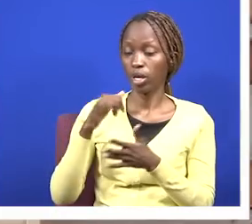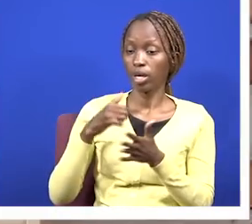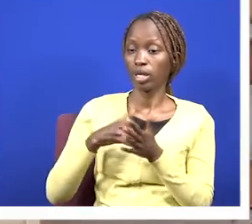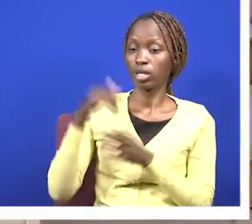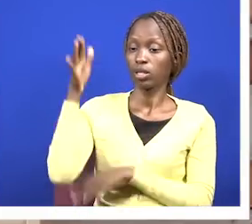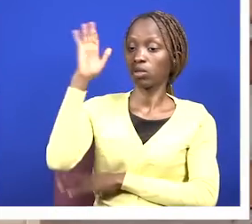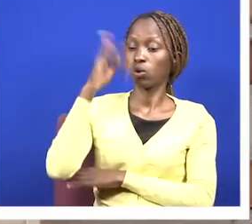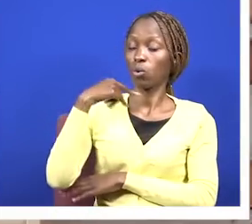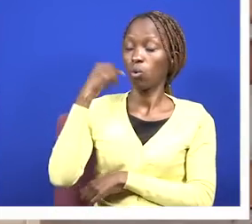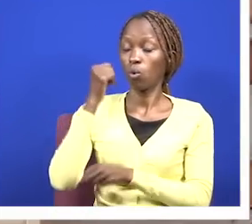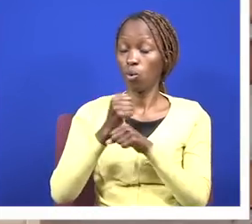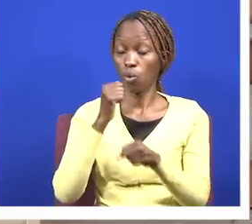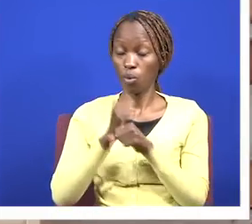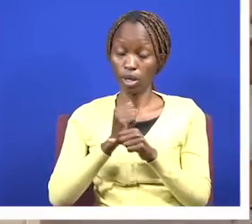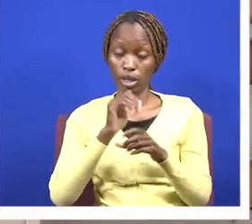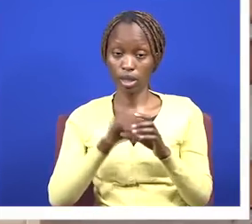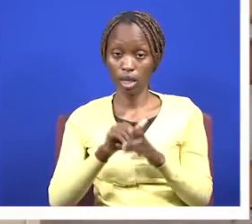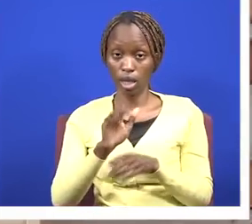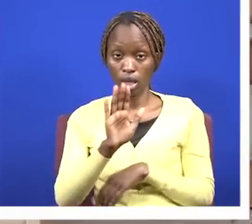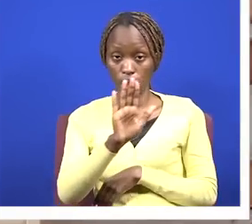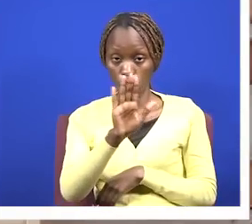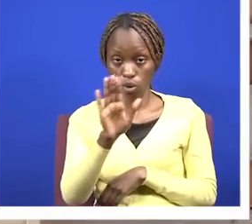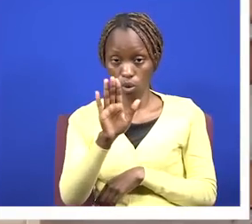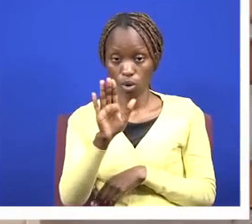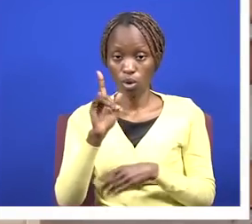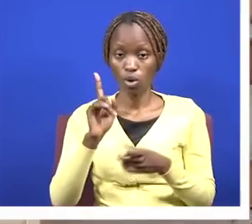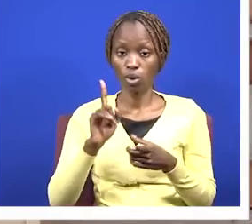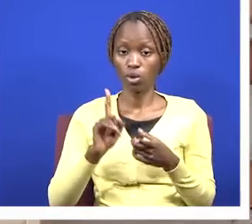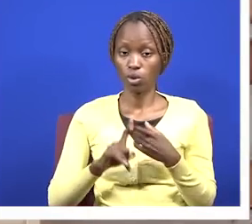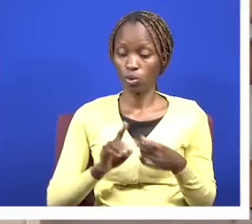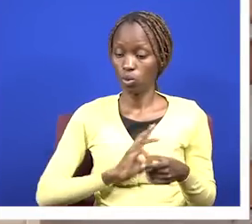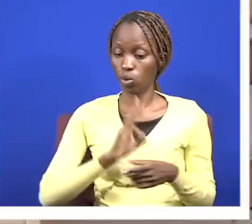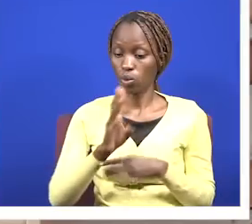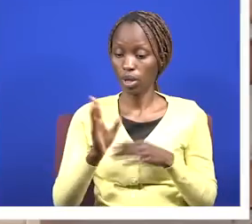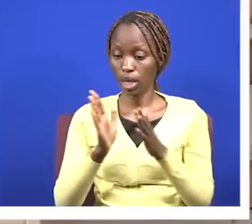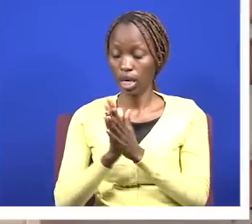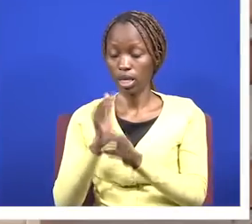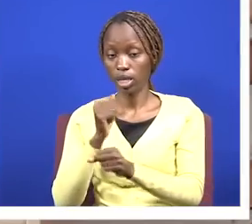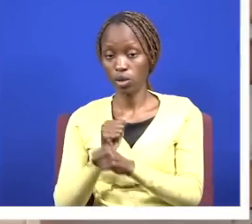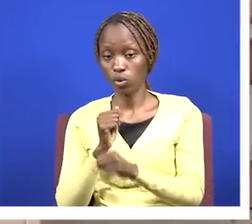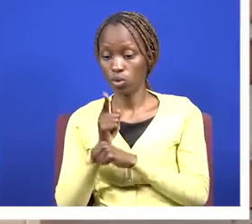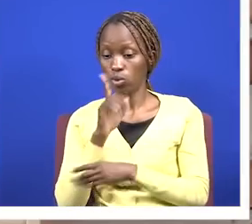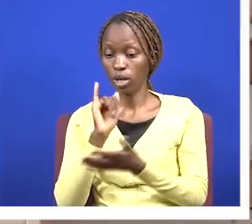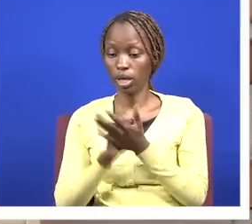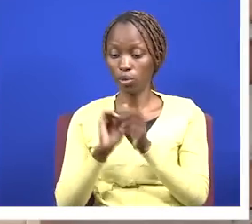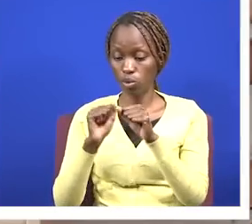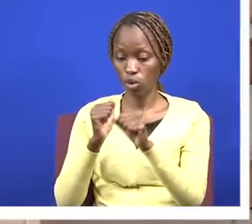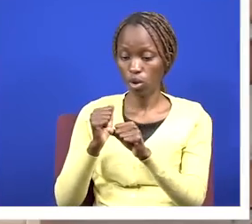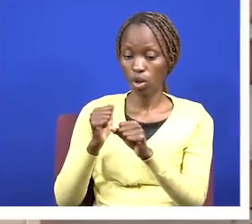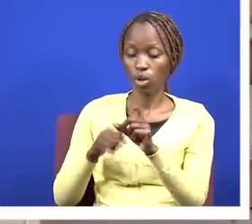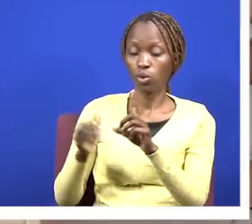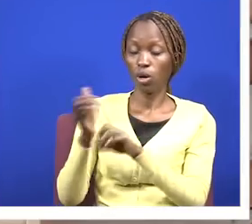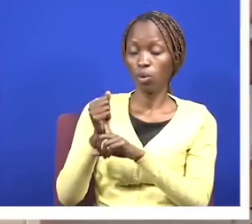who works in you to will and to act in order to fulfill his